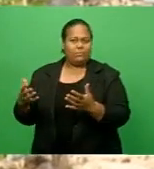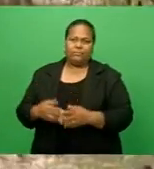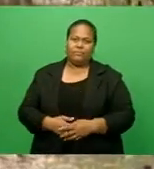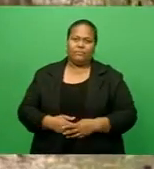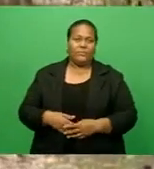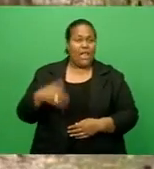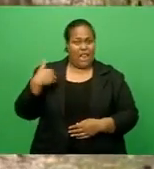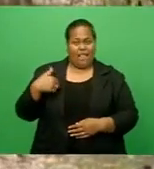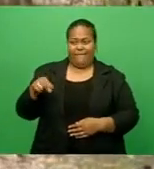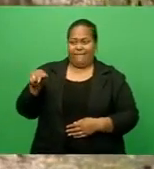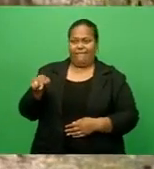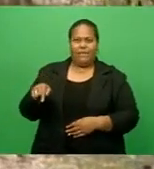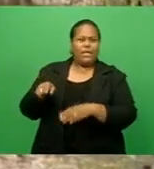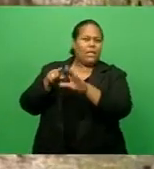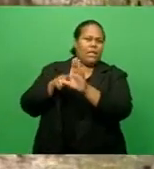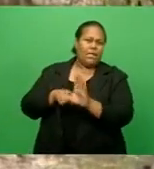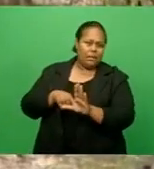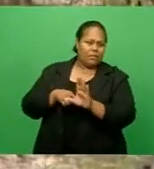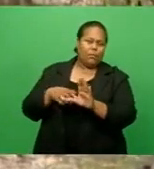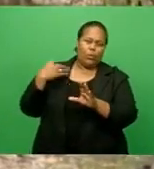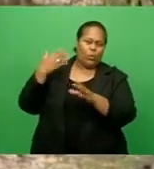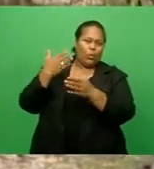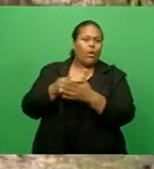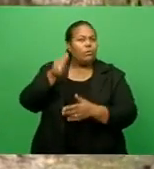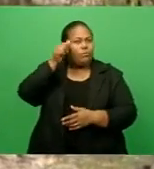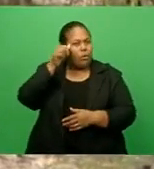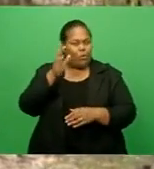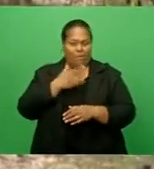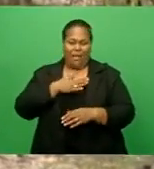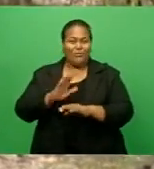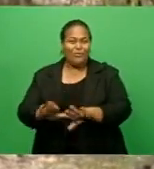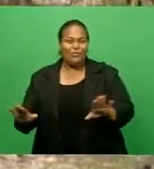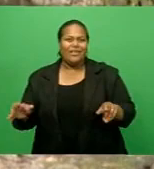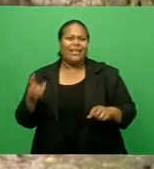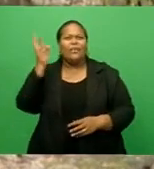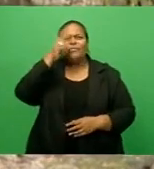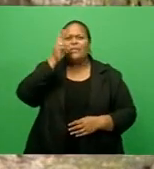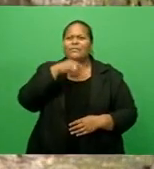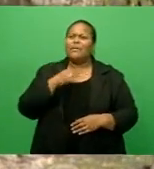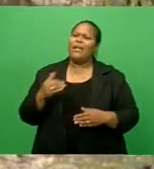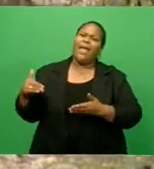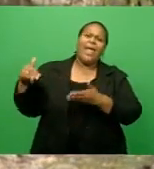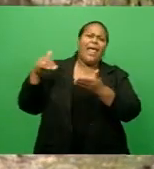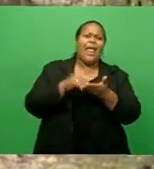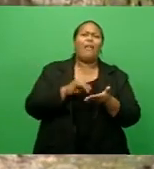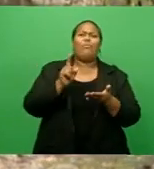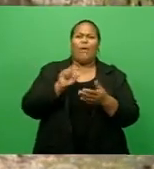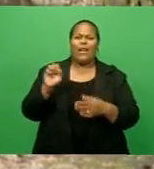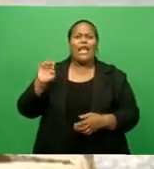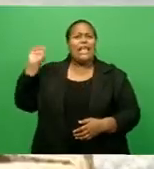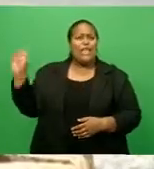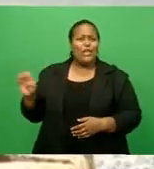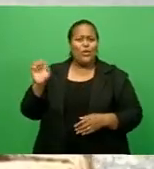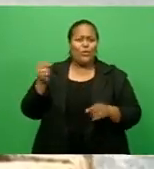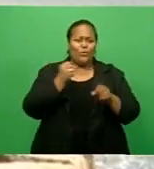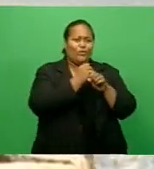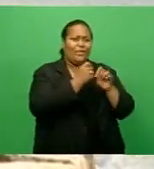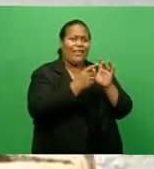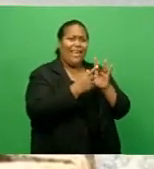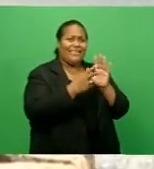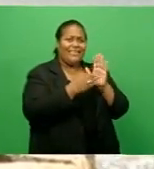Living here for years, I know that my children are at risk, and with the great help from EU, Gs and the government, they are now